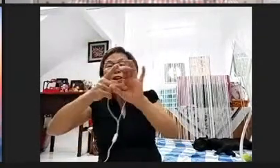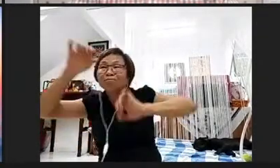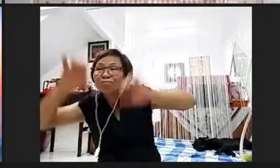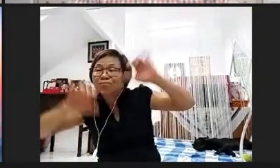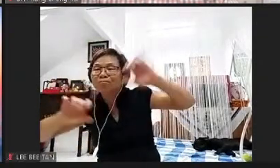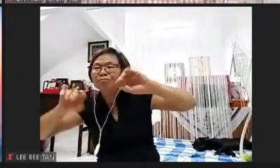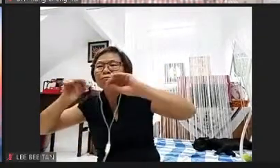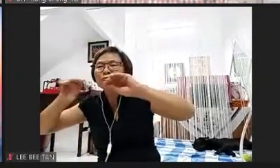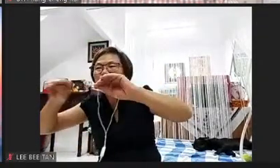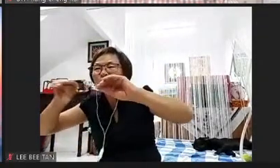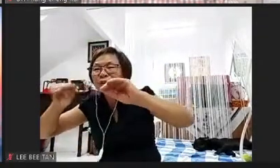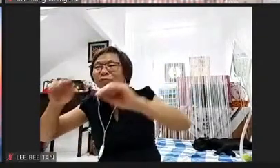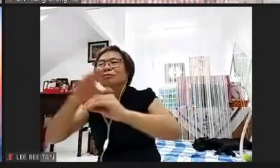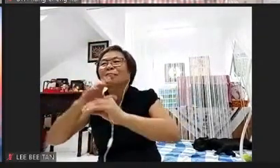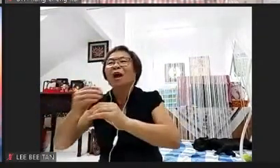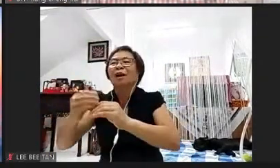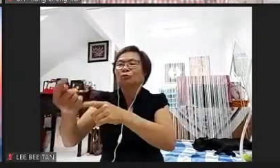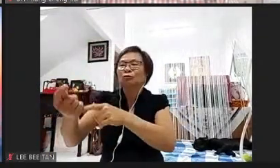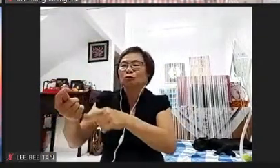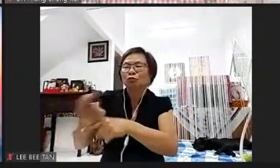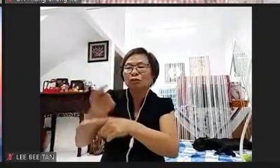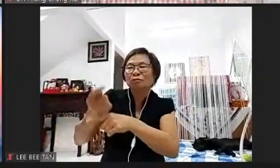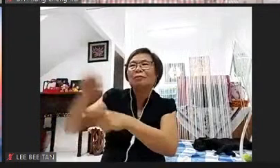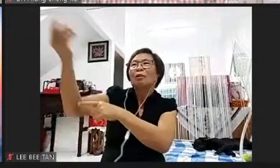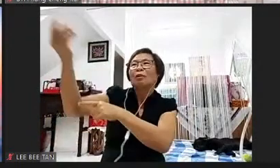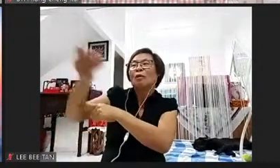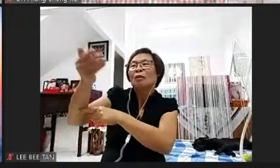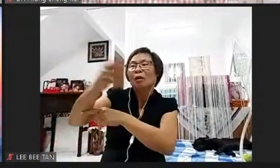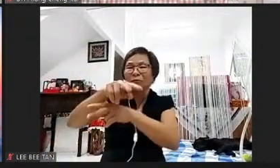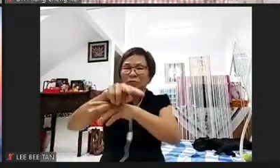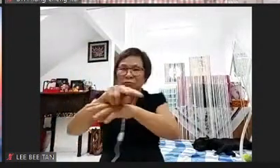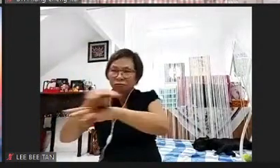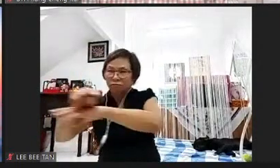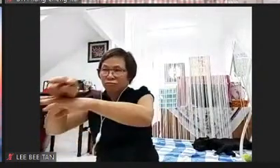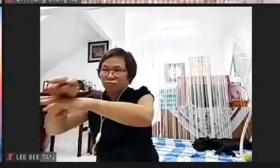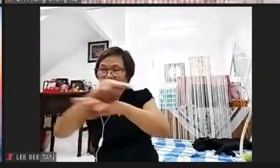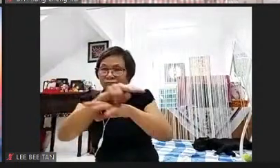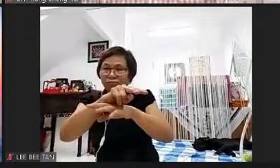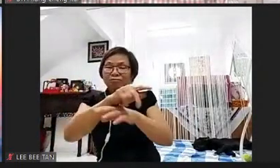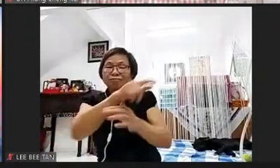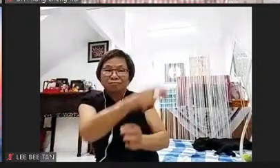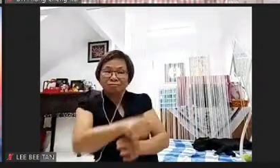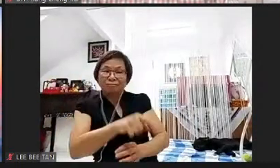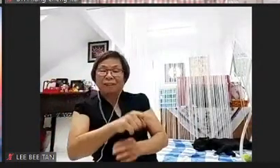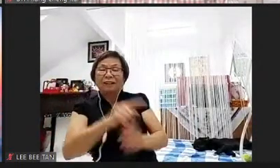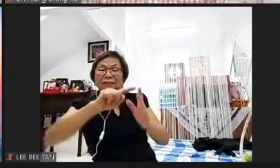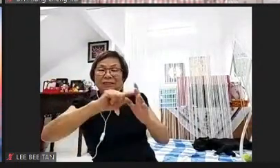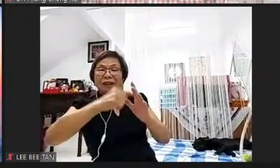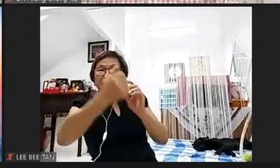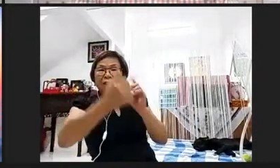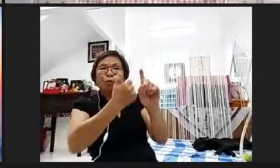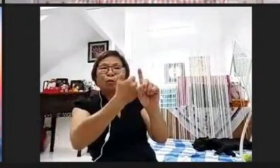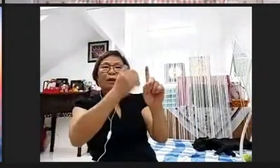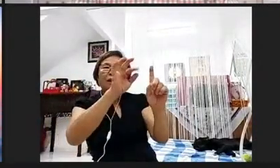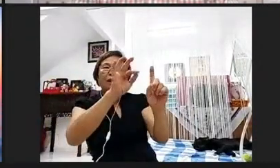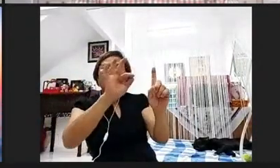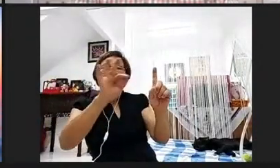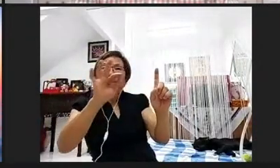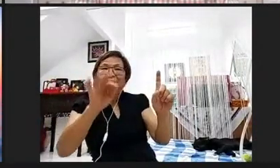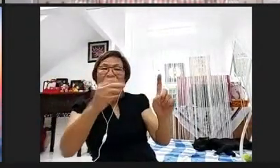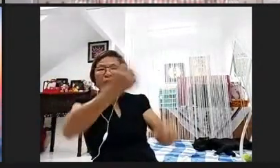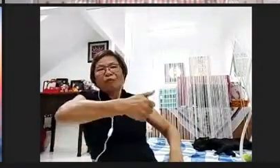coaching, training, lecturing, supervision, and since 1999,